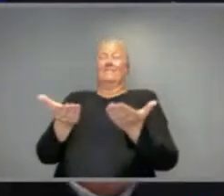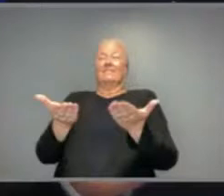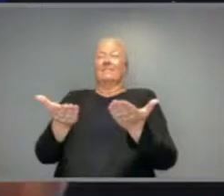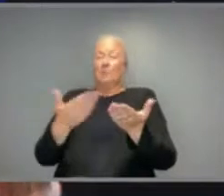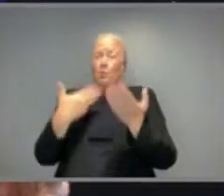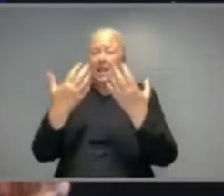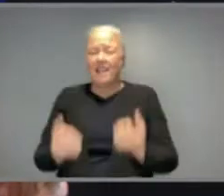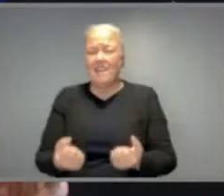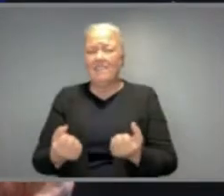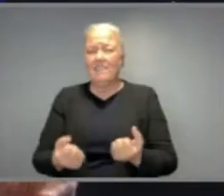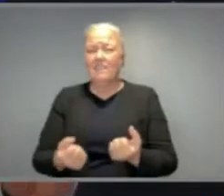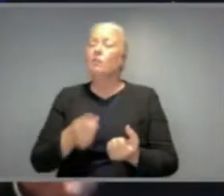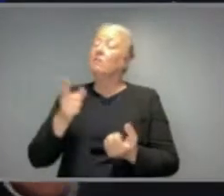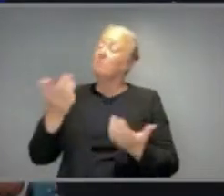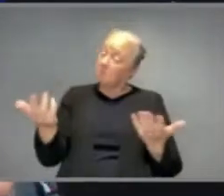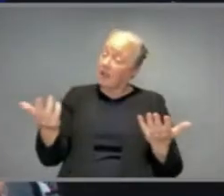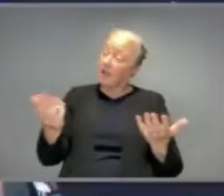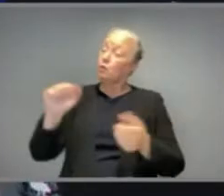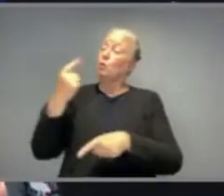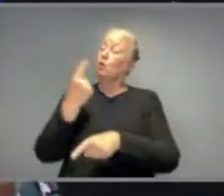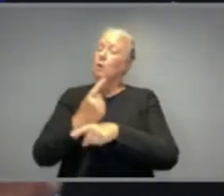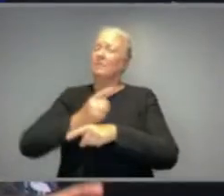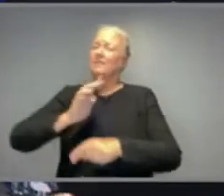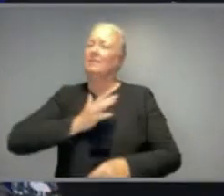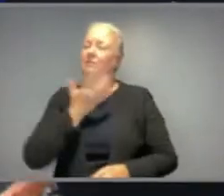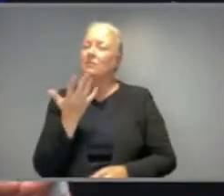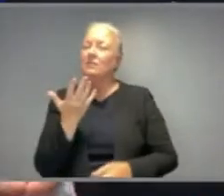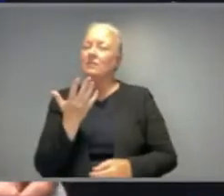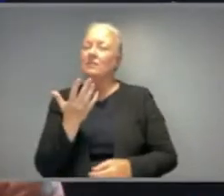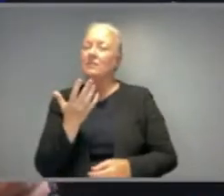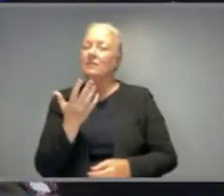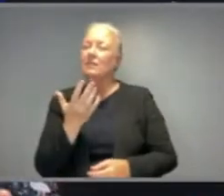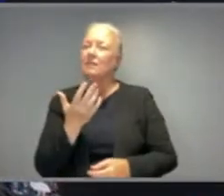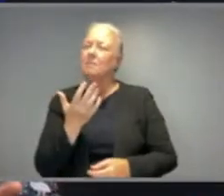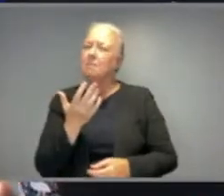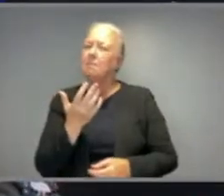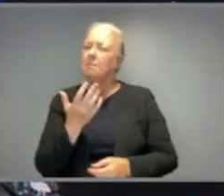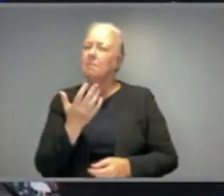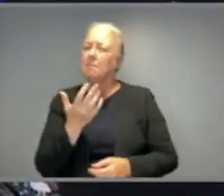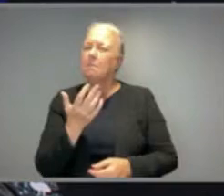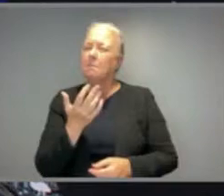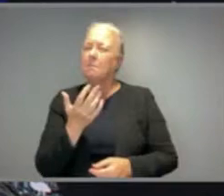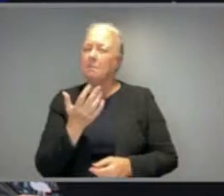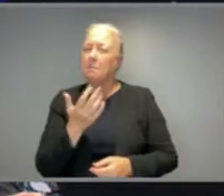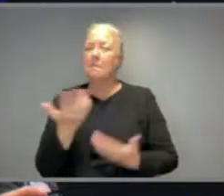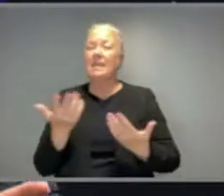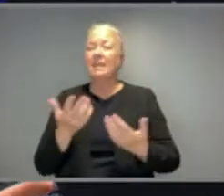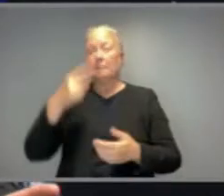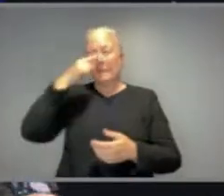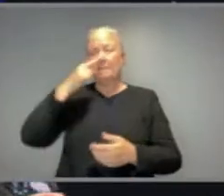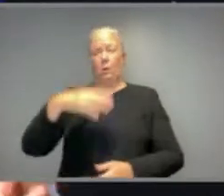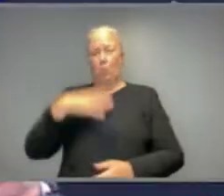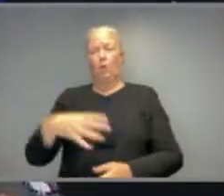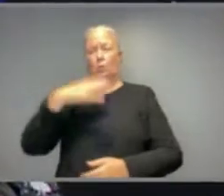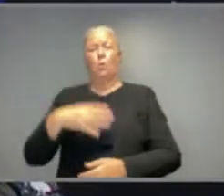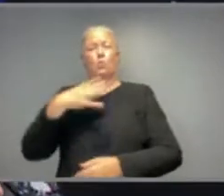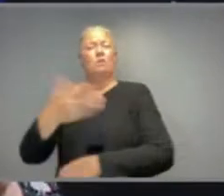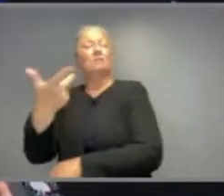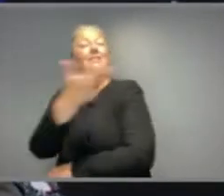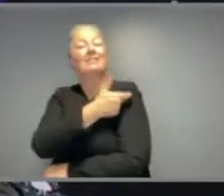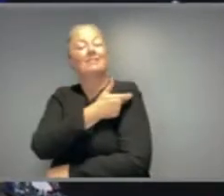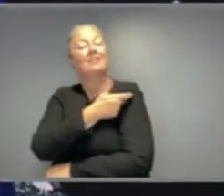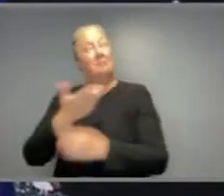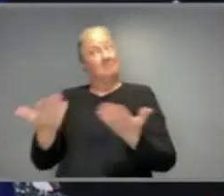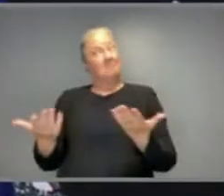make an interesting point about the fact that there seems to be strong demand for the vaccine. So when you have strong demand